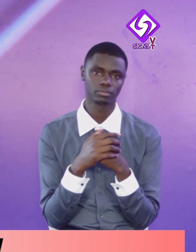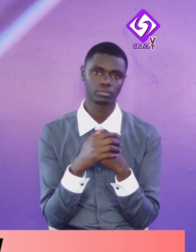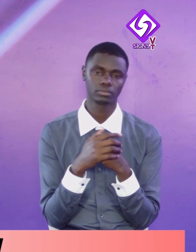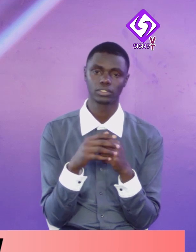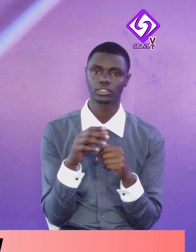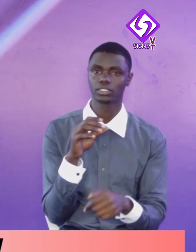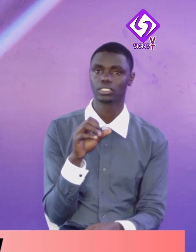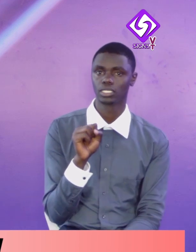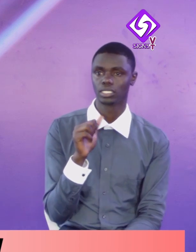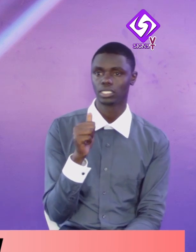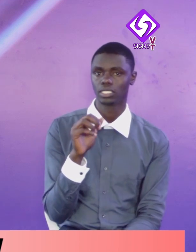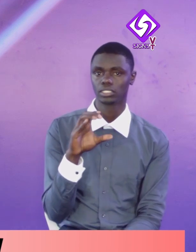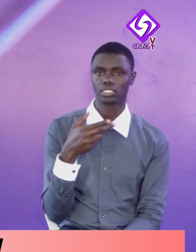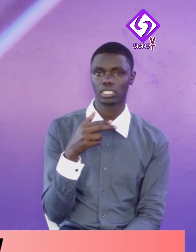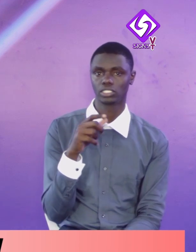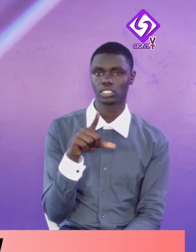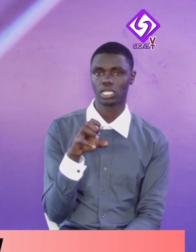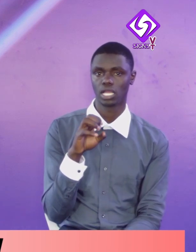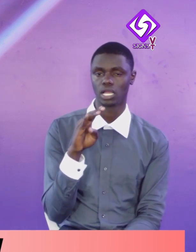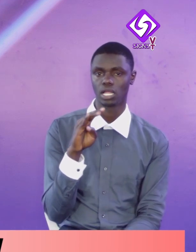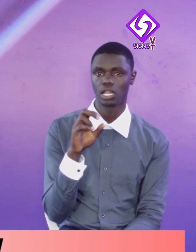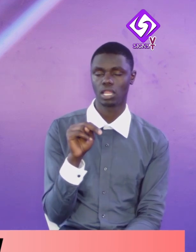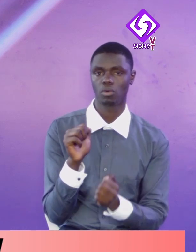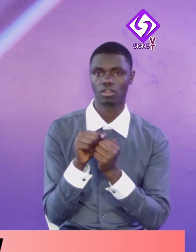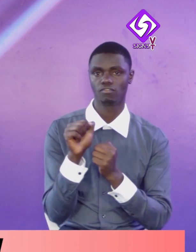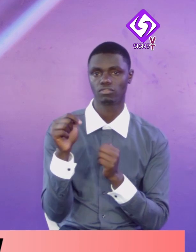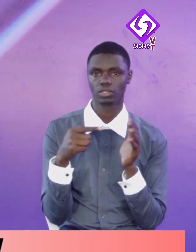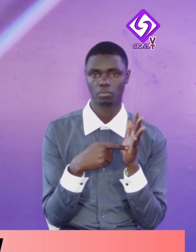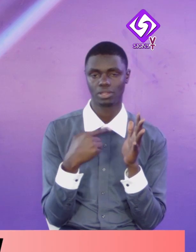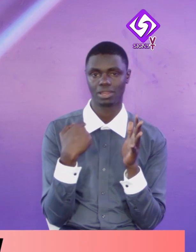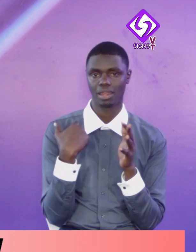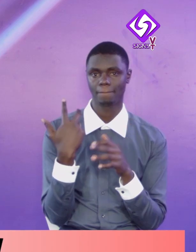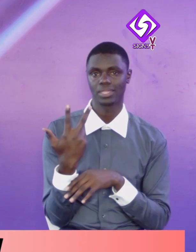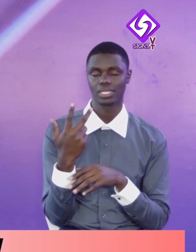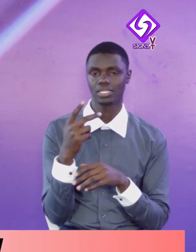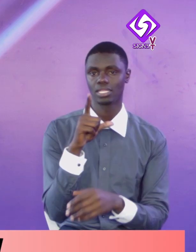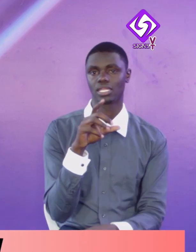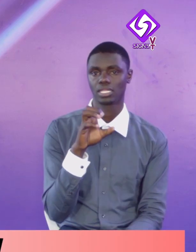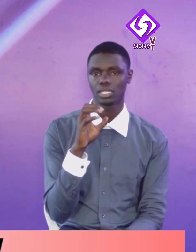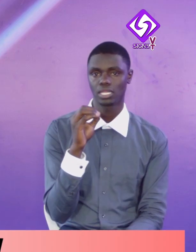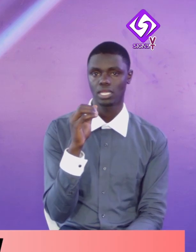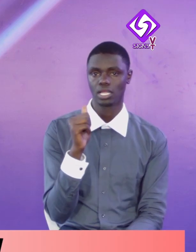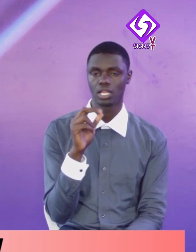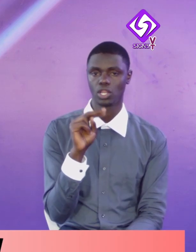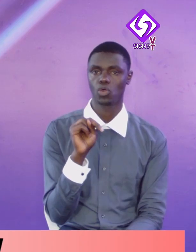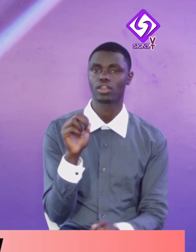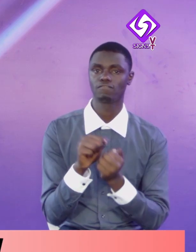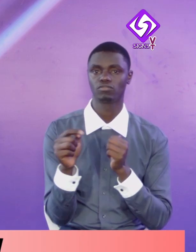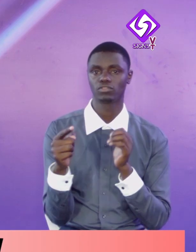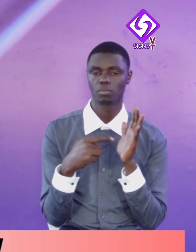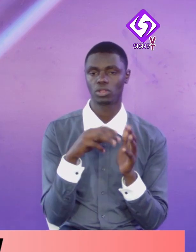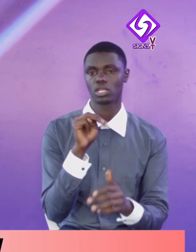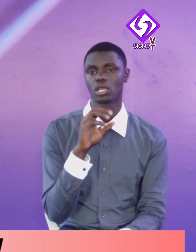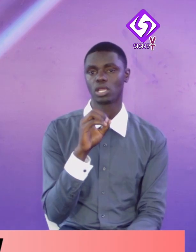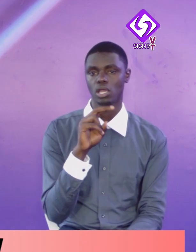Strasbourg has 15 points. They are coming third. Then Lyon has also 15 points. AS Monaco